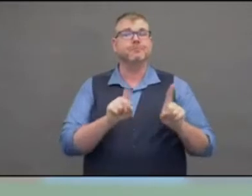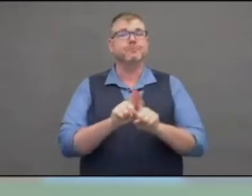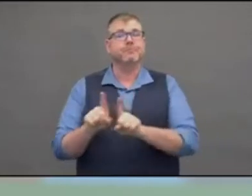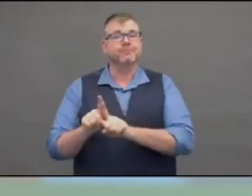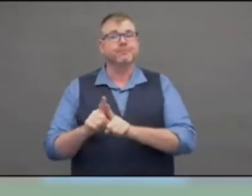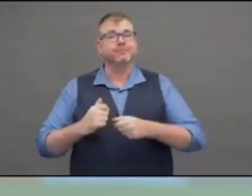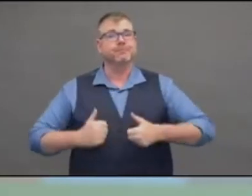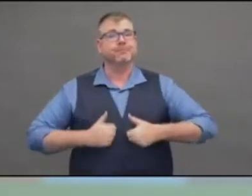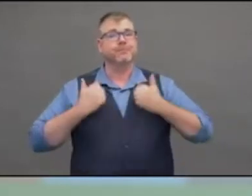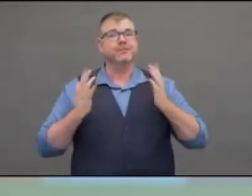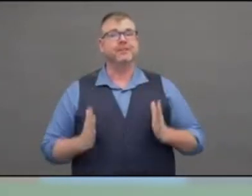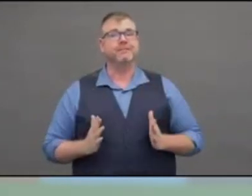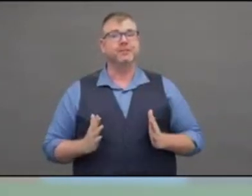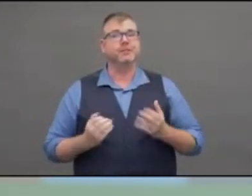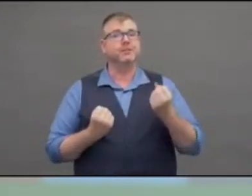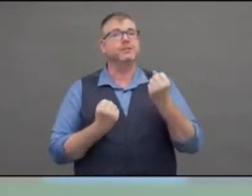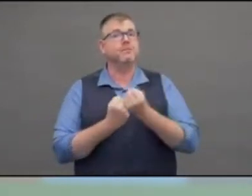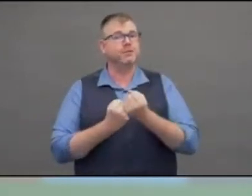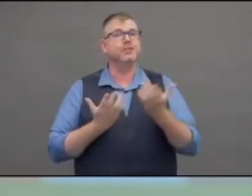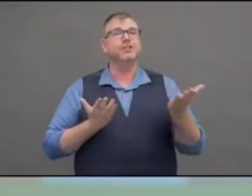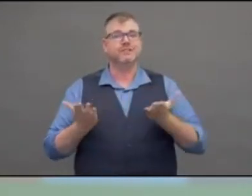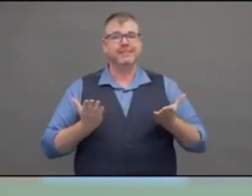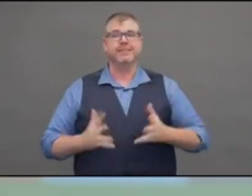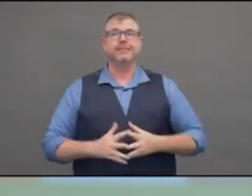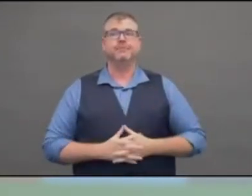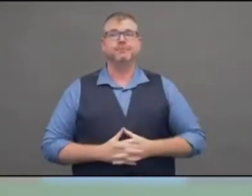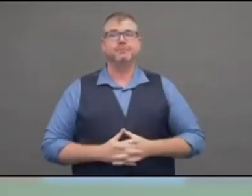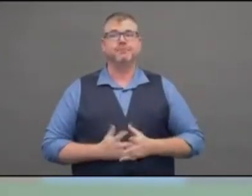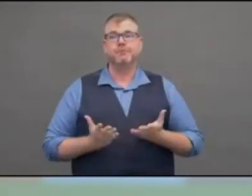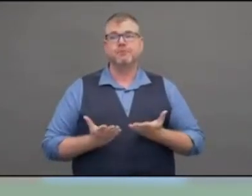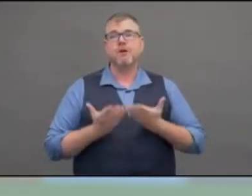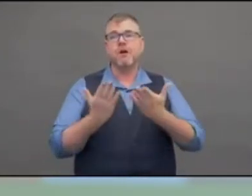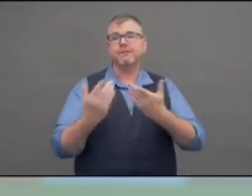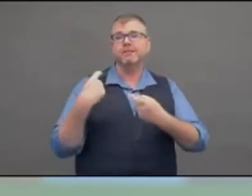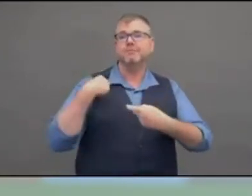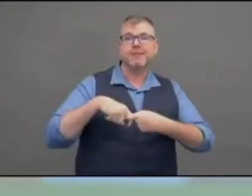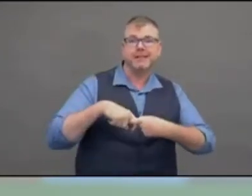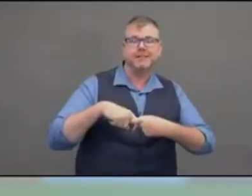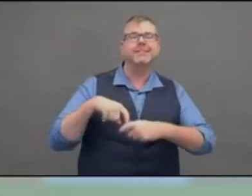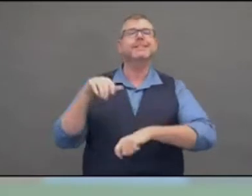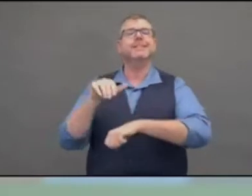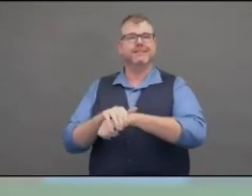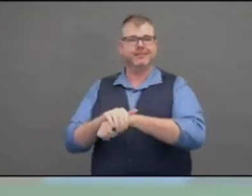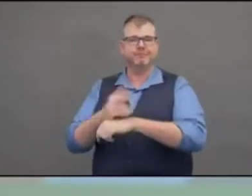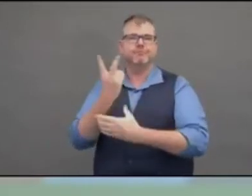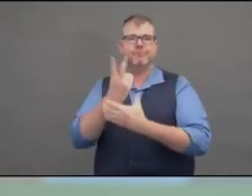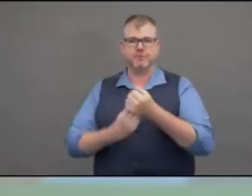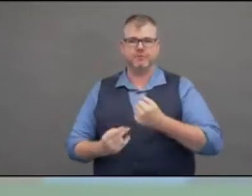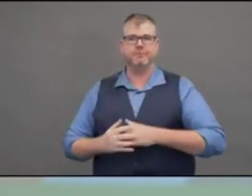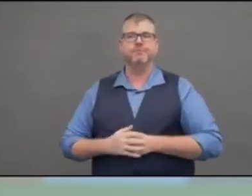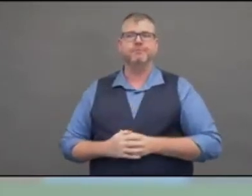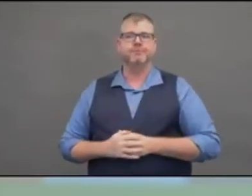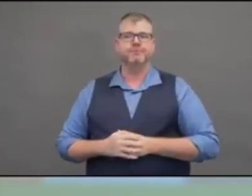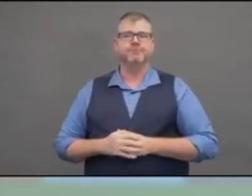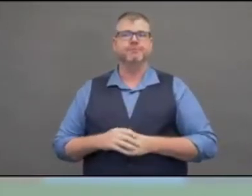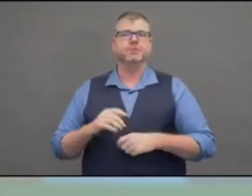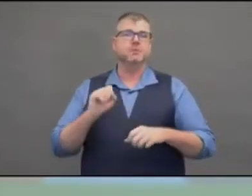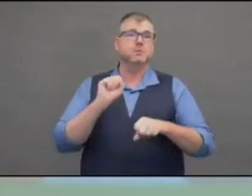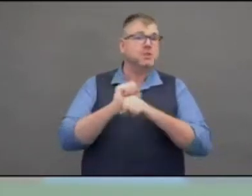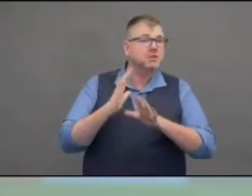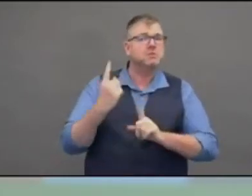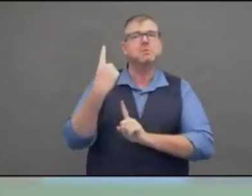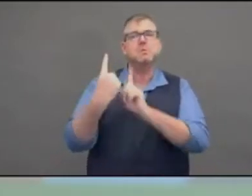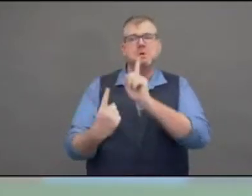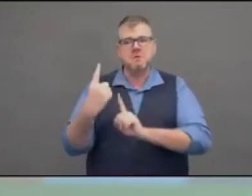our survivorship support, we offer Spanish-speaking and English-speaking support groups. We do one-on-one therapy sessions, and we also have